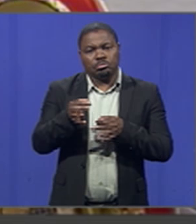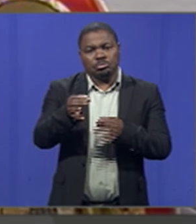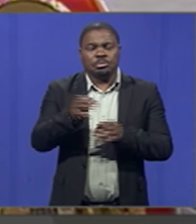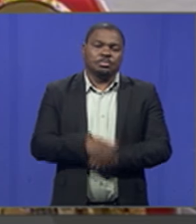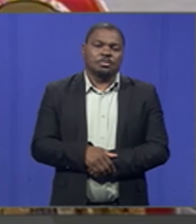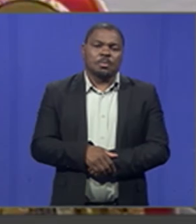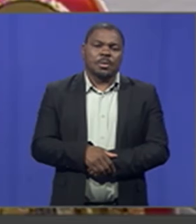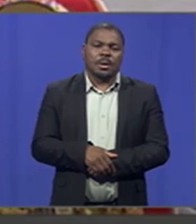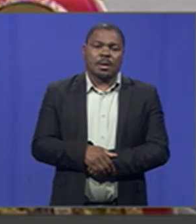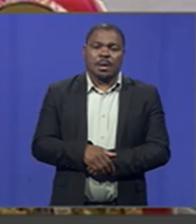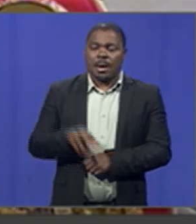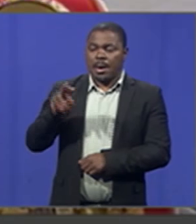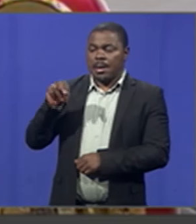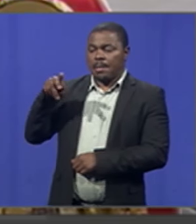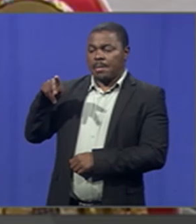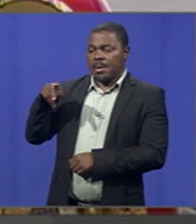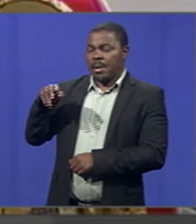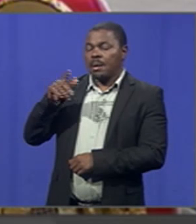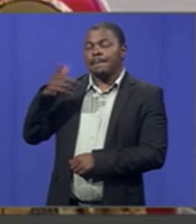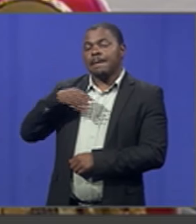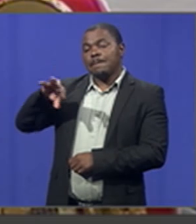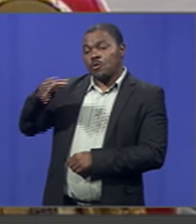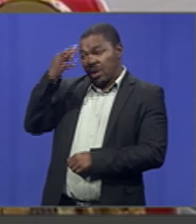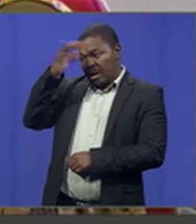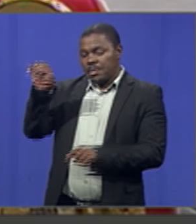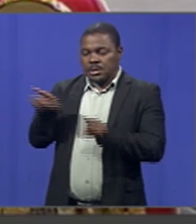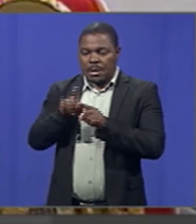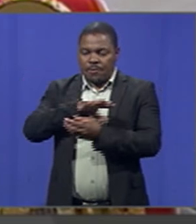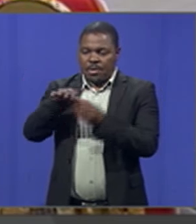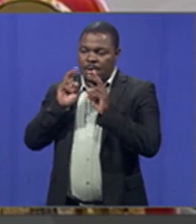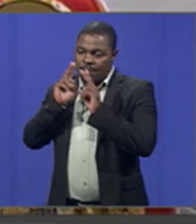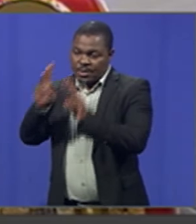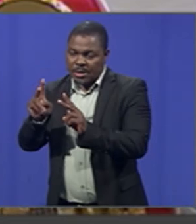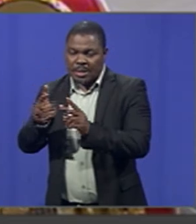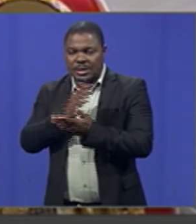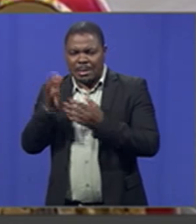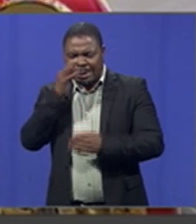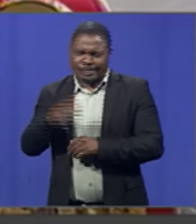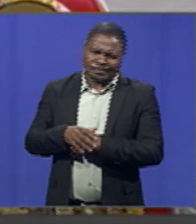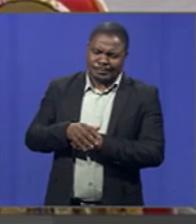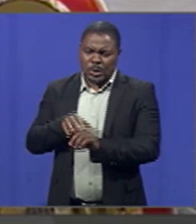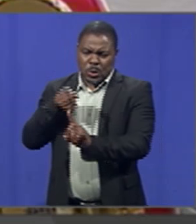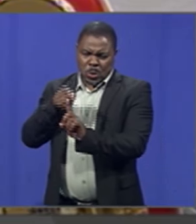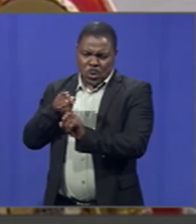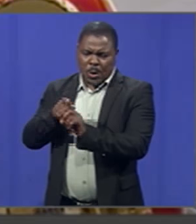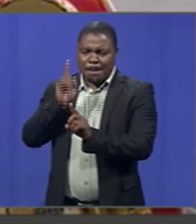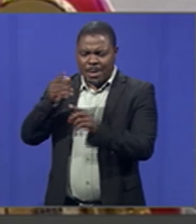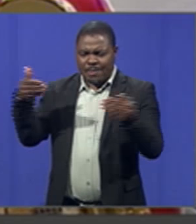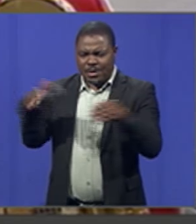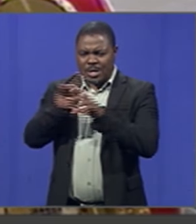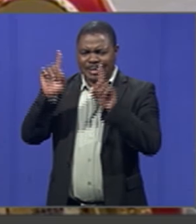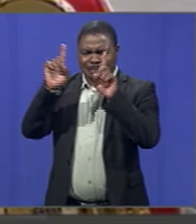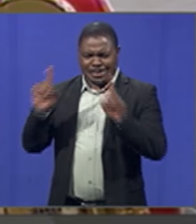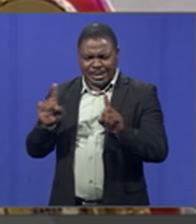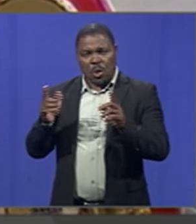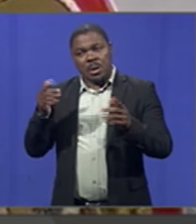ya profense e ne etetse lelapa mme go tsweletse ngangisano ya gore a Teto tshwanetse go rebolelwa tirelo phitlho e